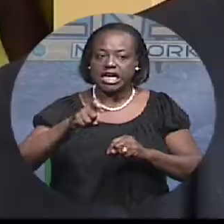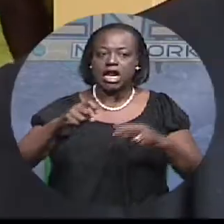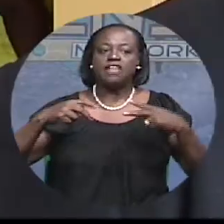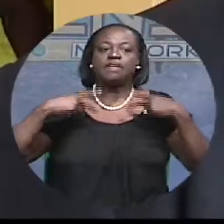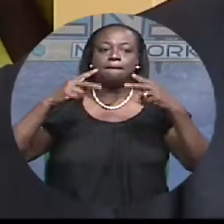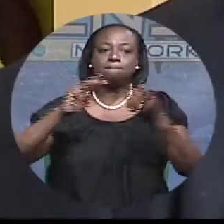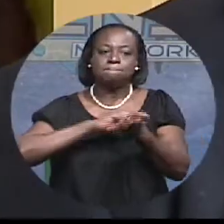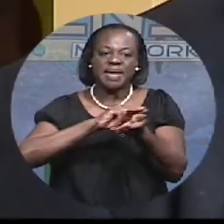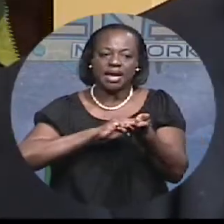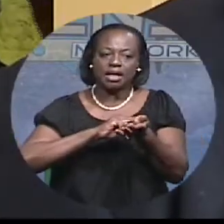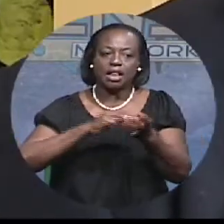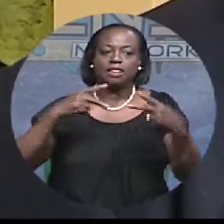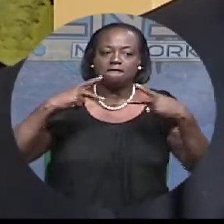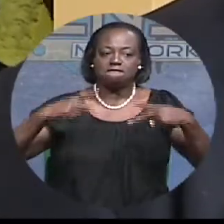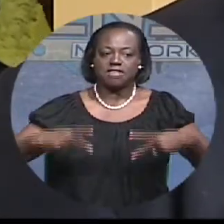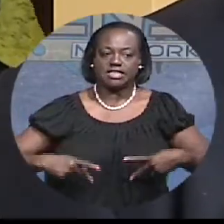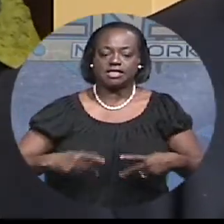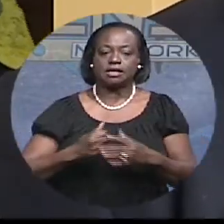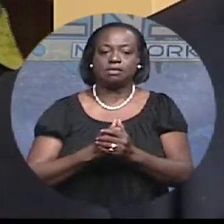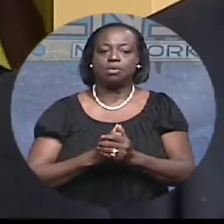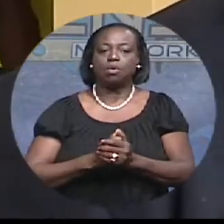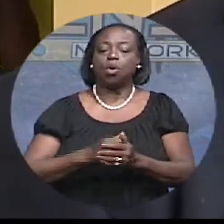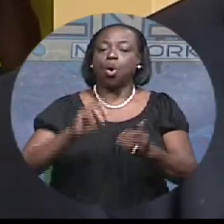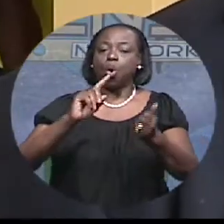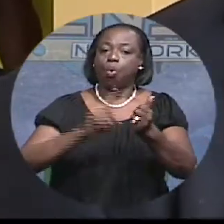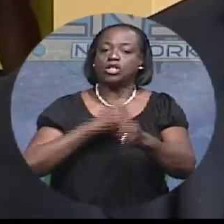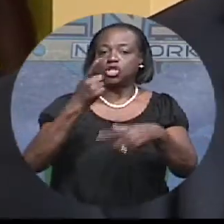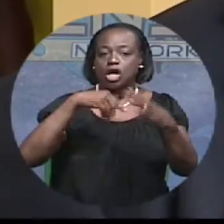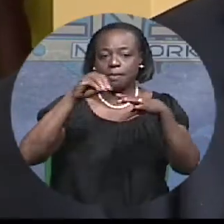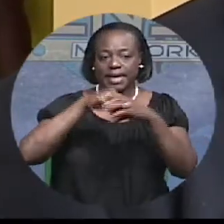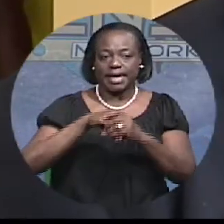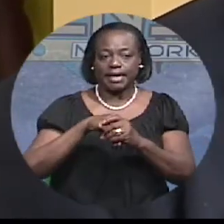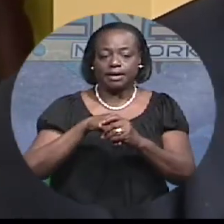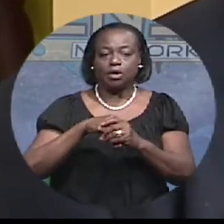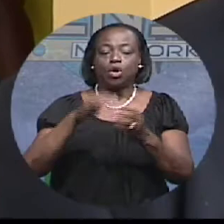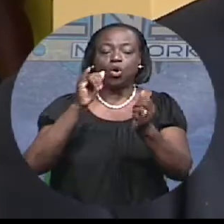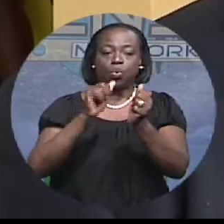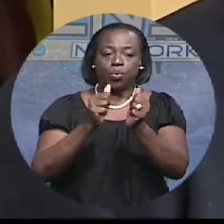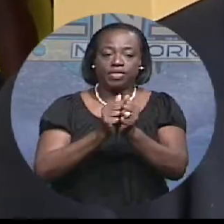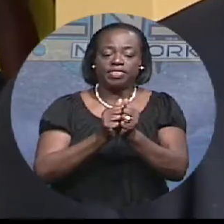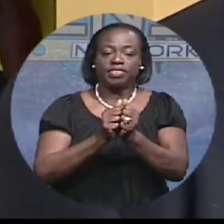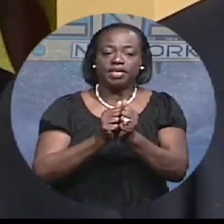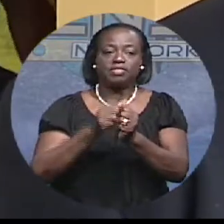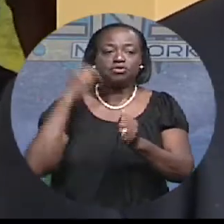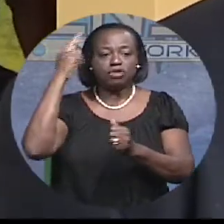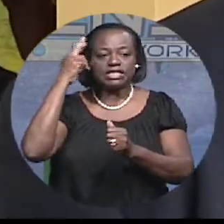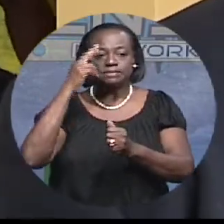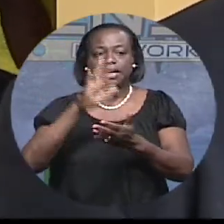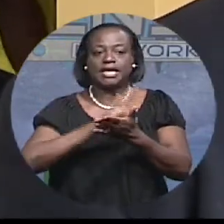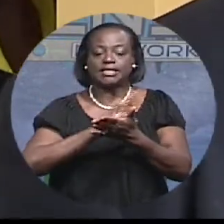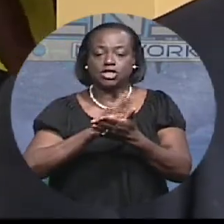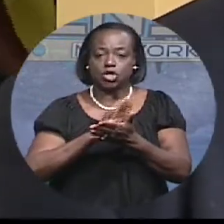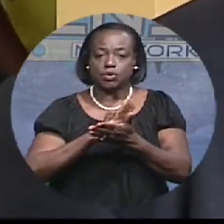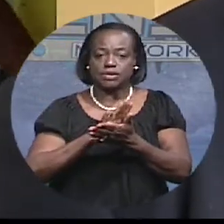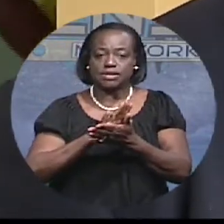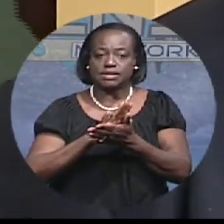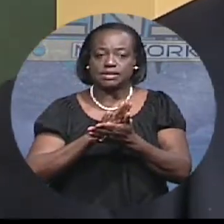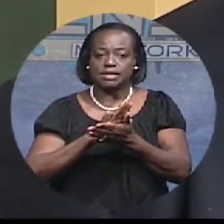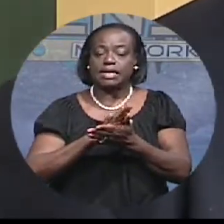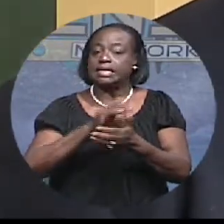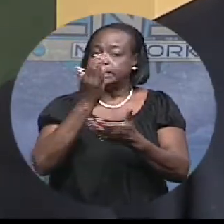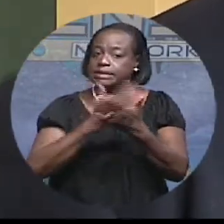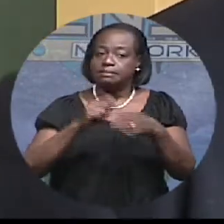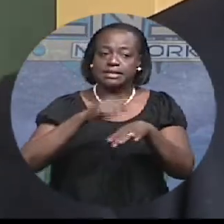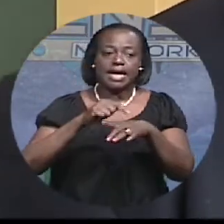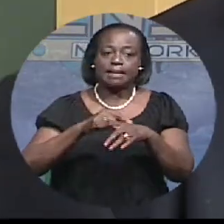time. Once they come in with a reasonable excuse as to why, sometimes it's usually be the appointments